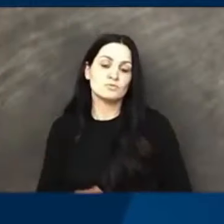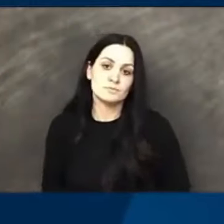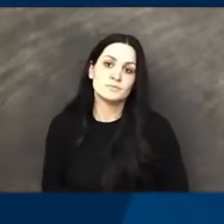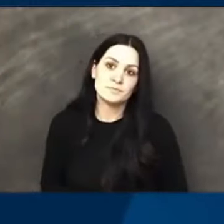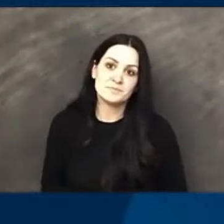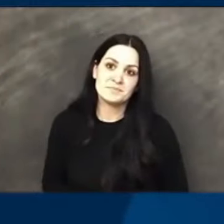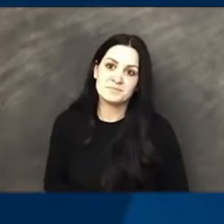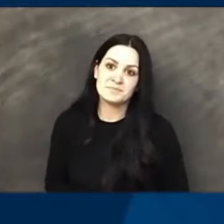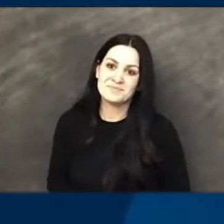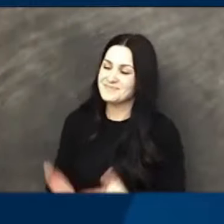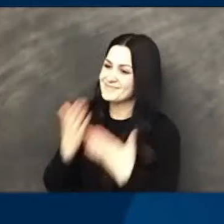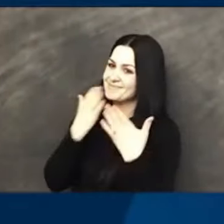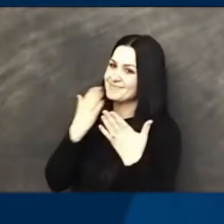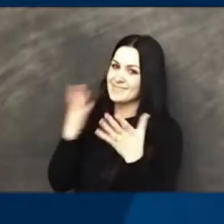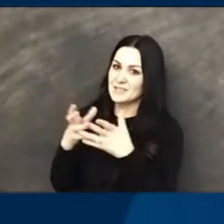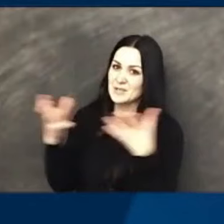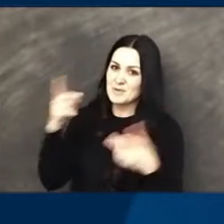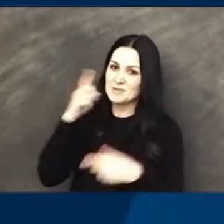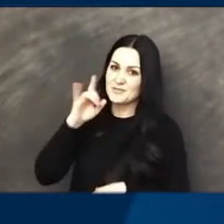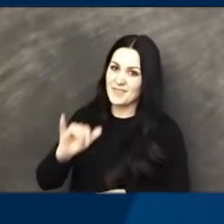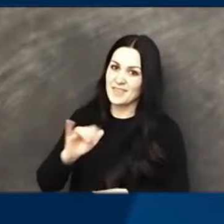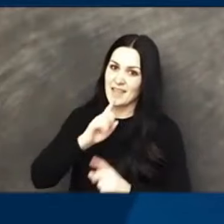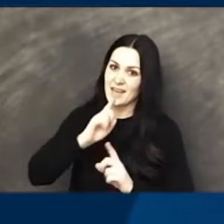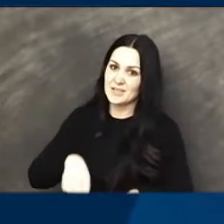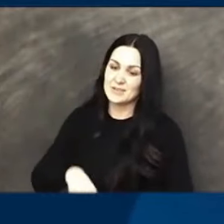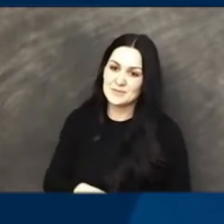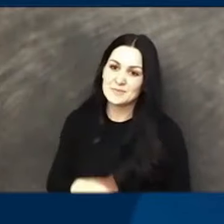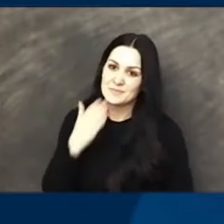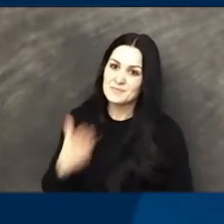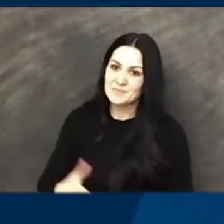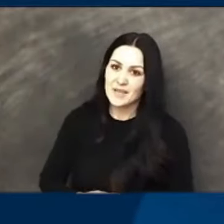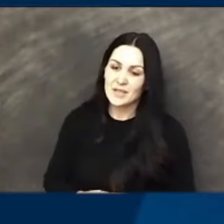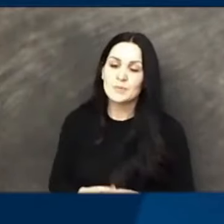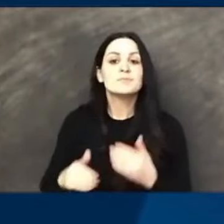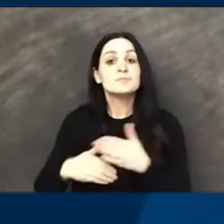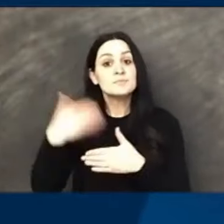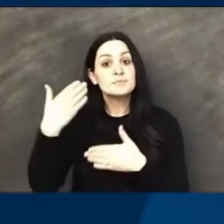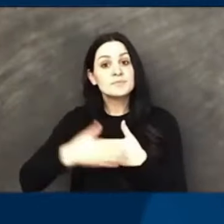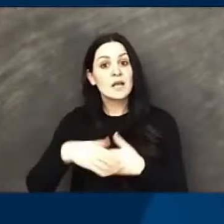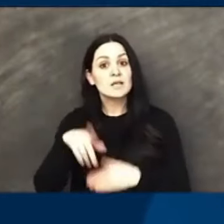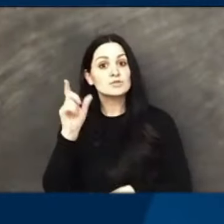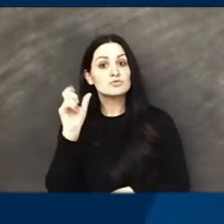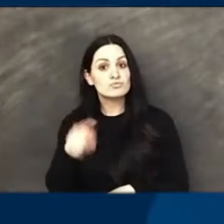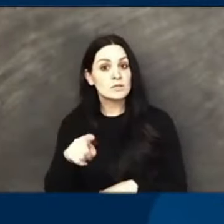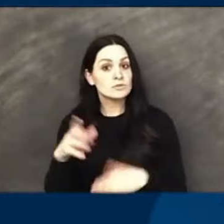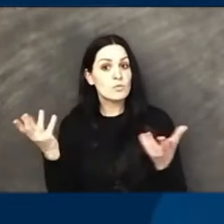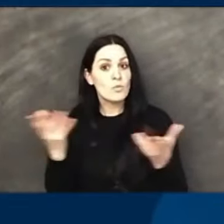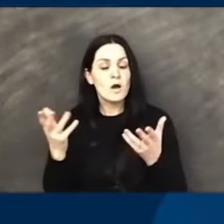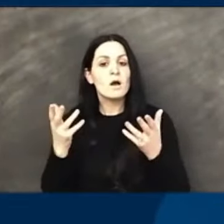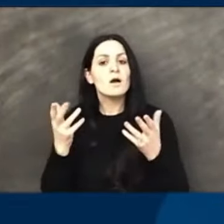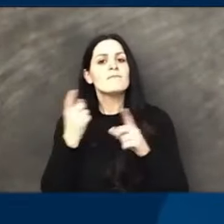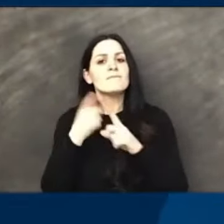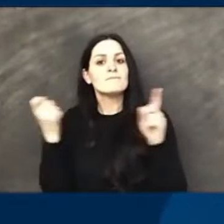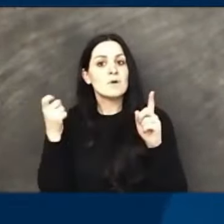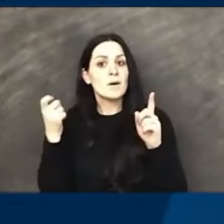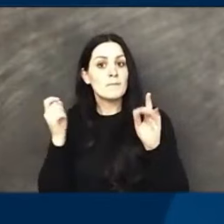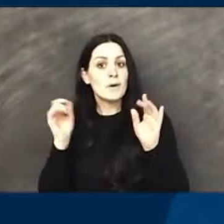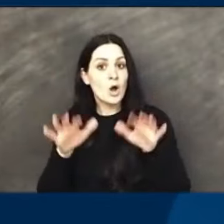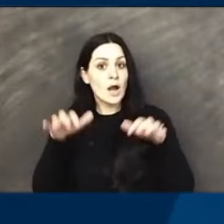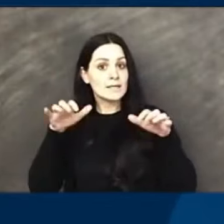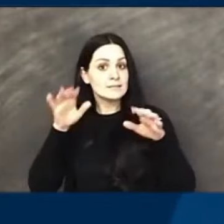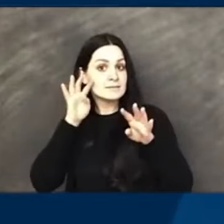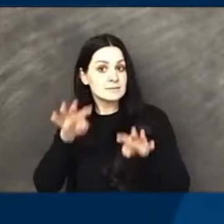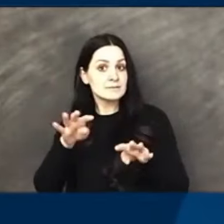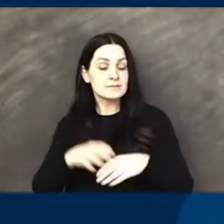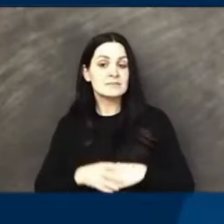Thank you so much for that answer. The next question is an audience question, and I'm looking at it,